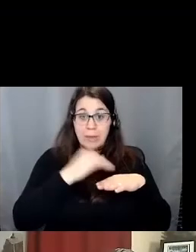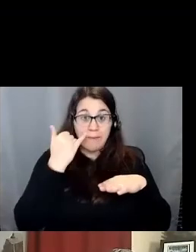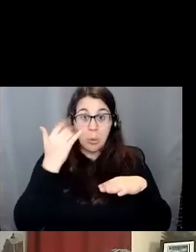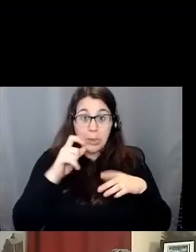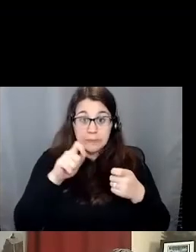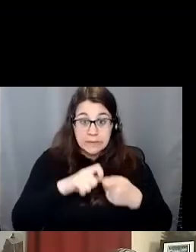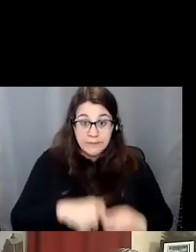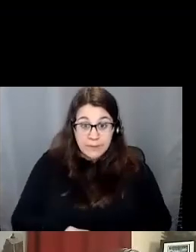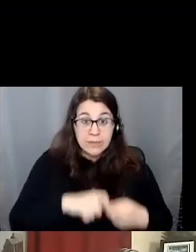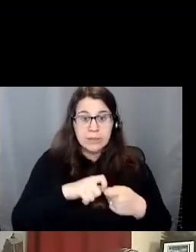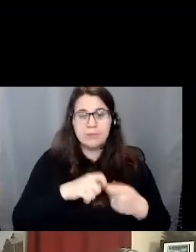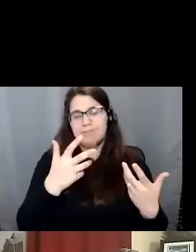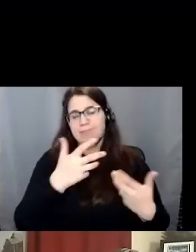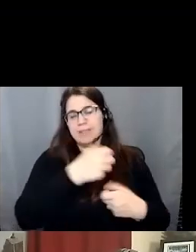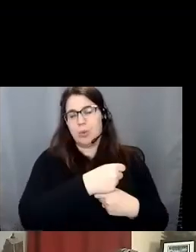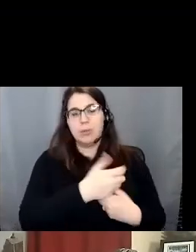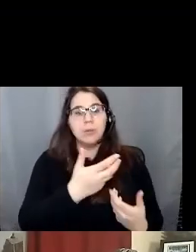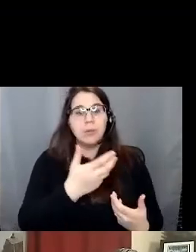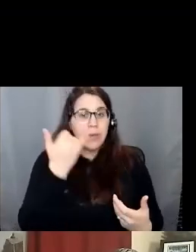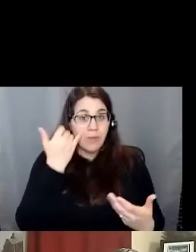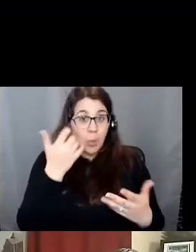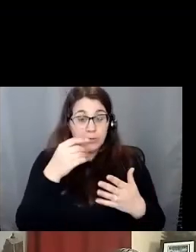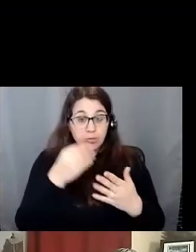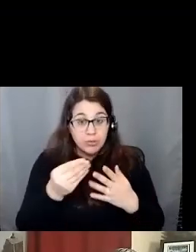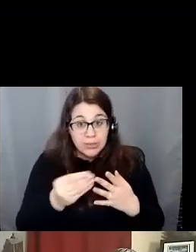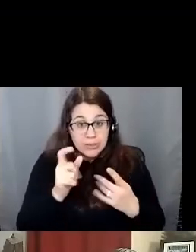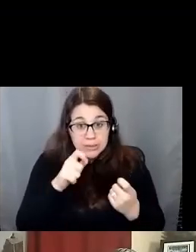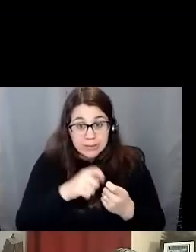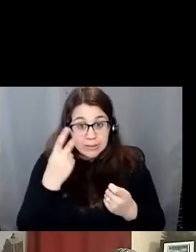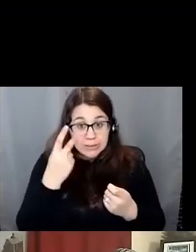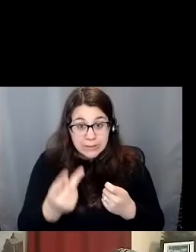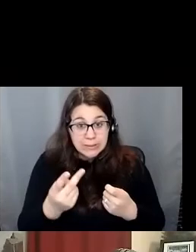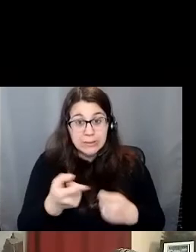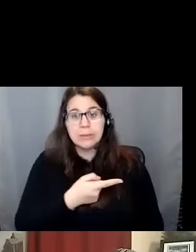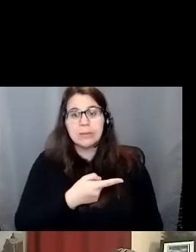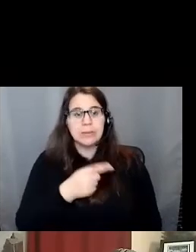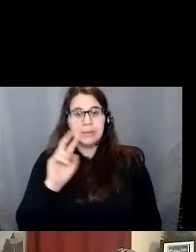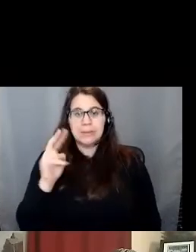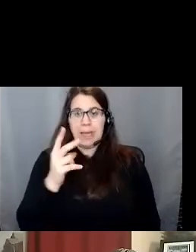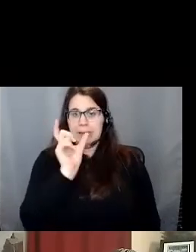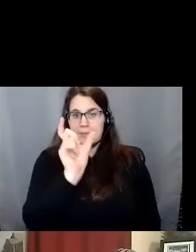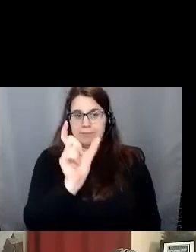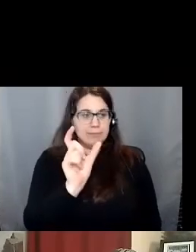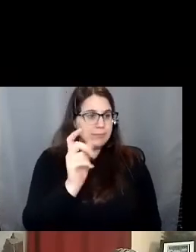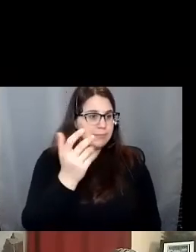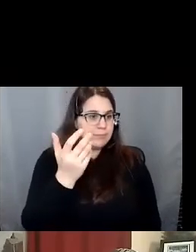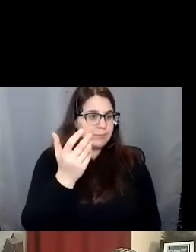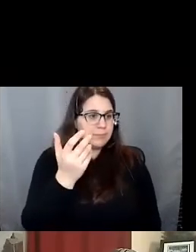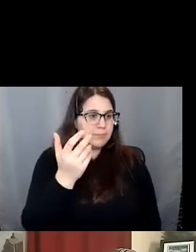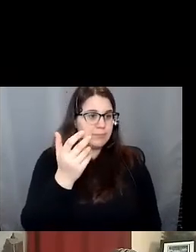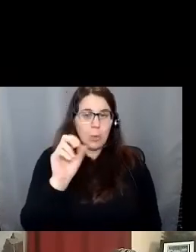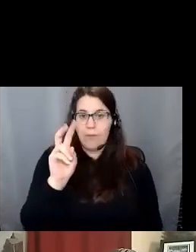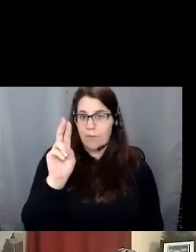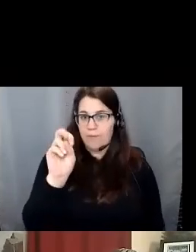this is a summary. If we want to go into the transactions themselves, we go to the second option down under that overview